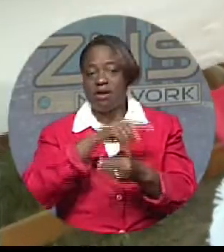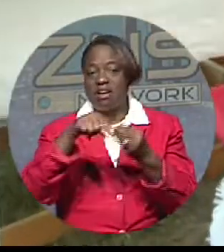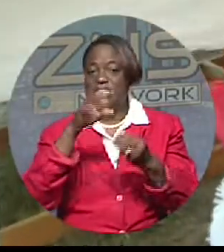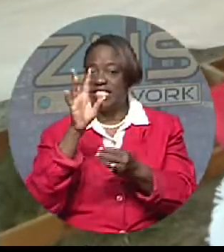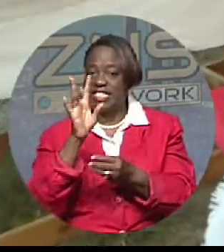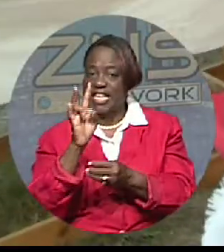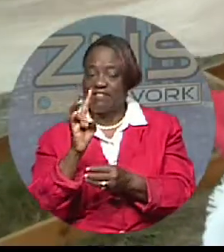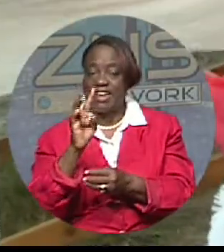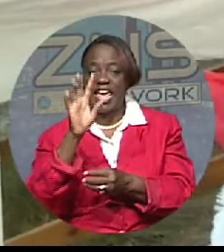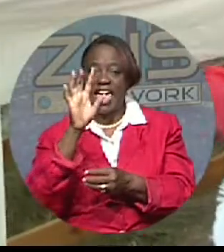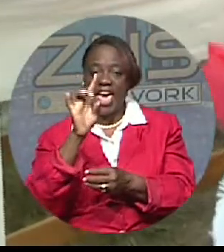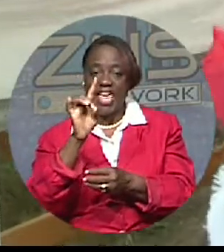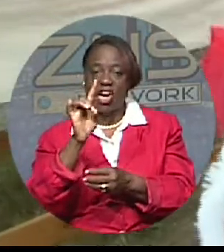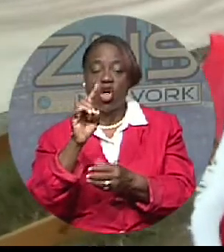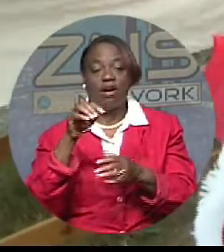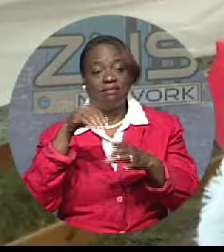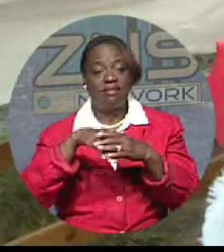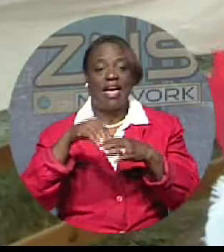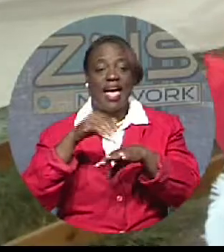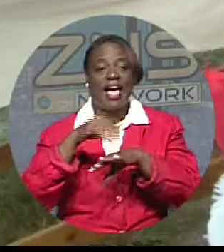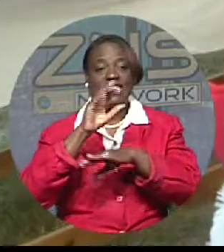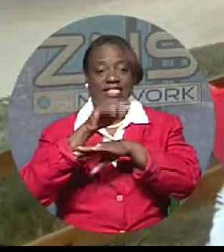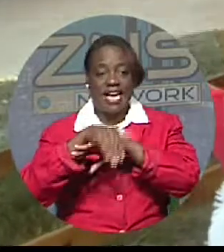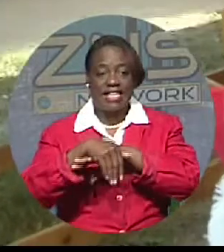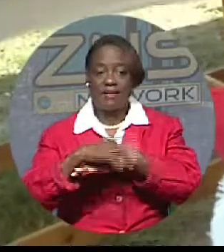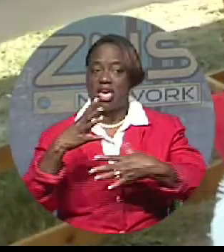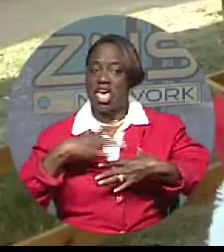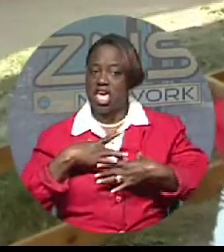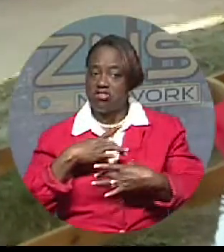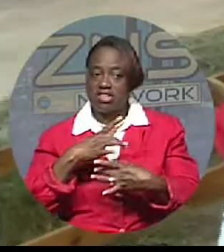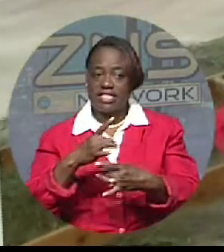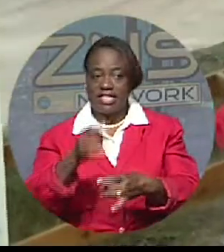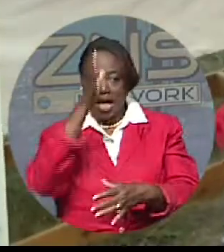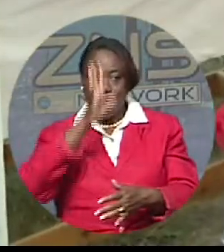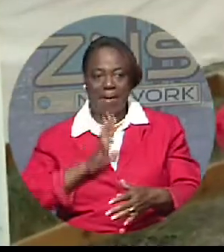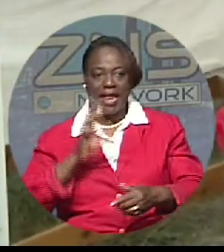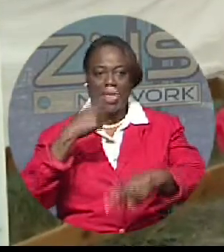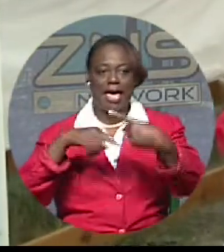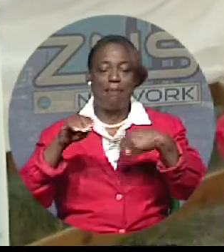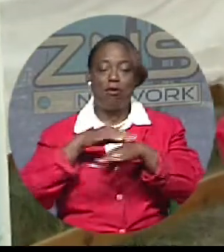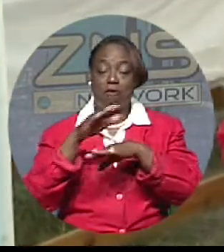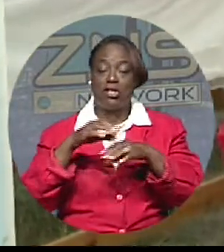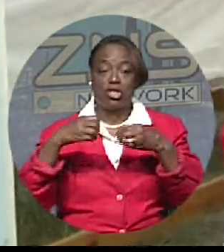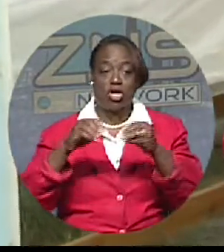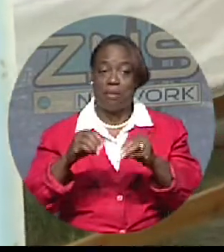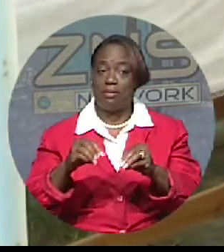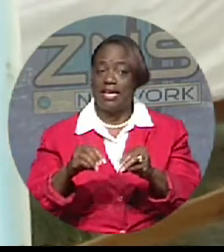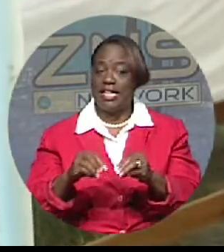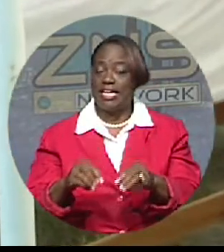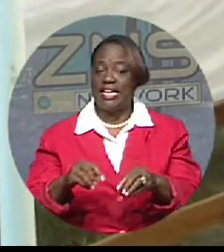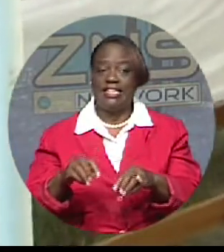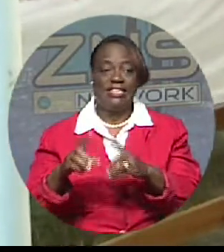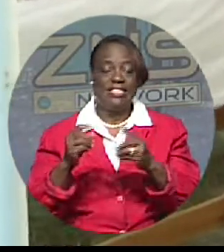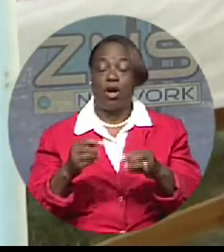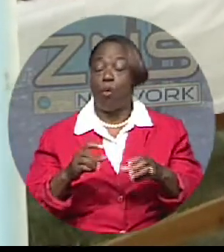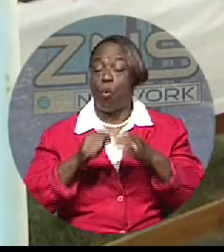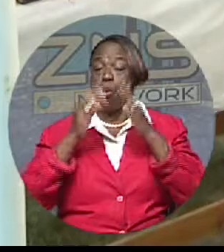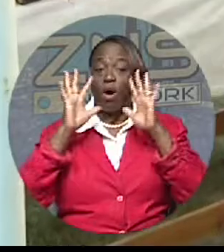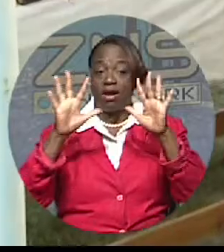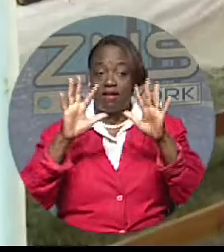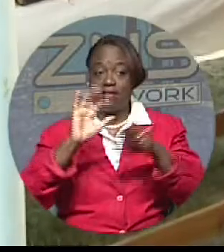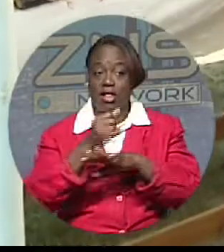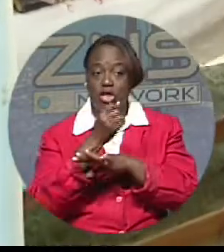at night, I had some really interesting guys came over to shop and they did a great job. And I was very pleased with it. This is my first time, like I say, out